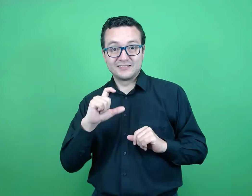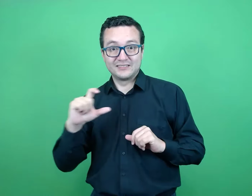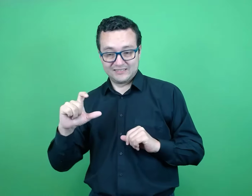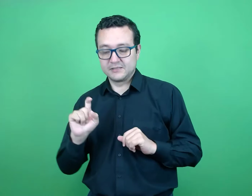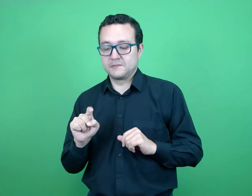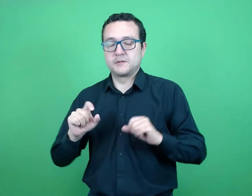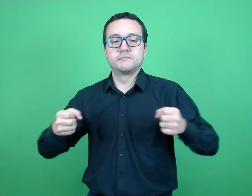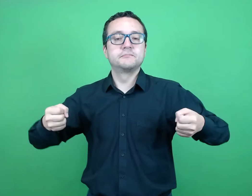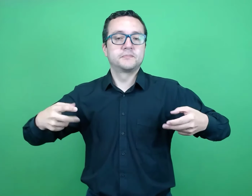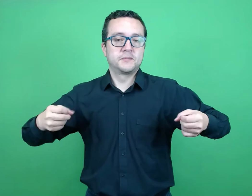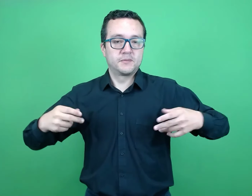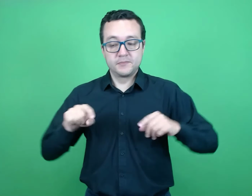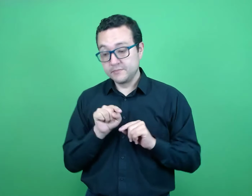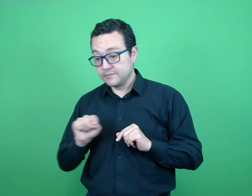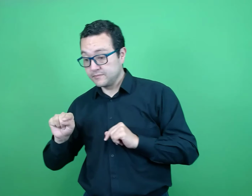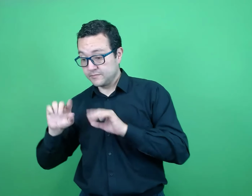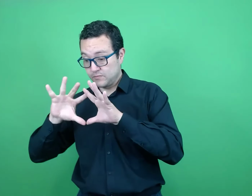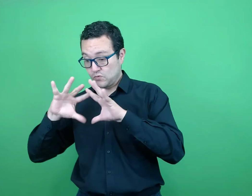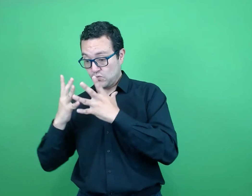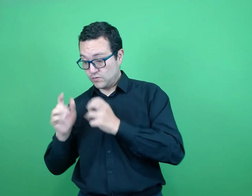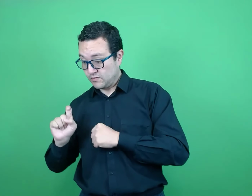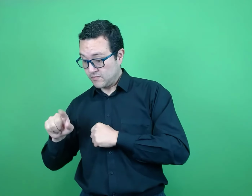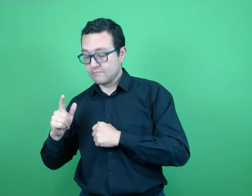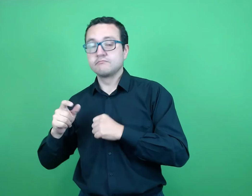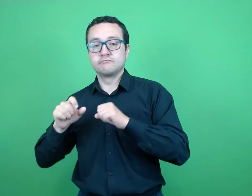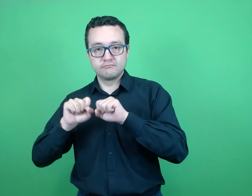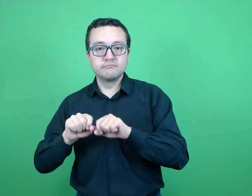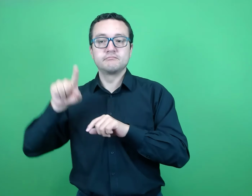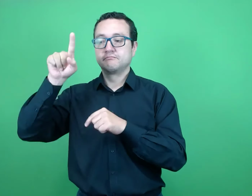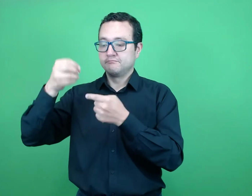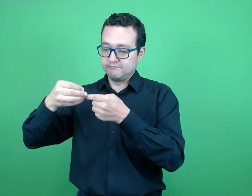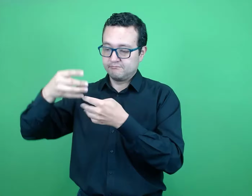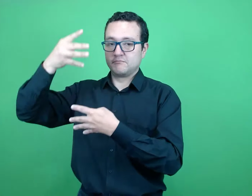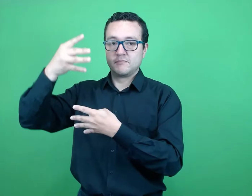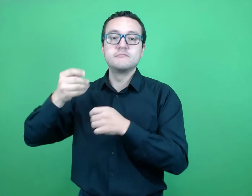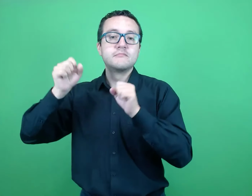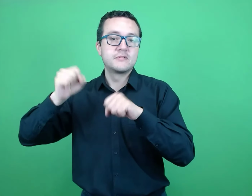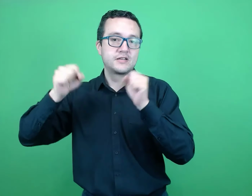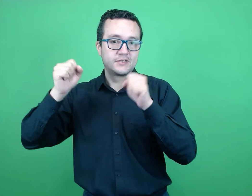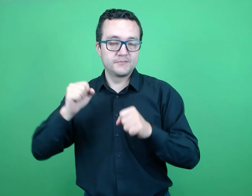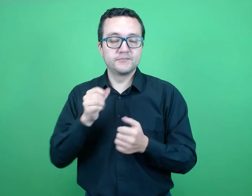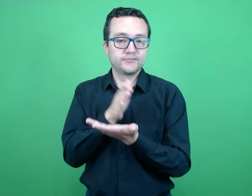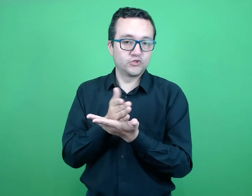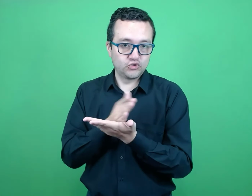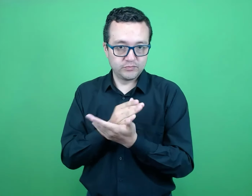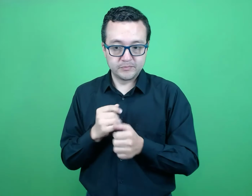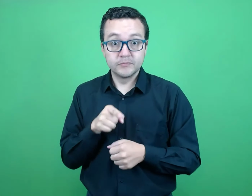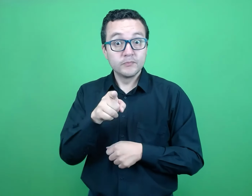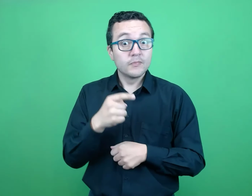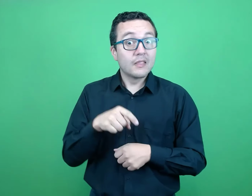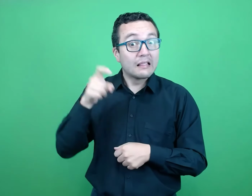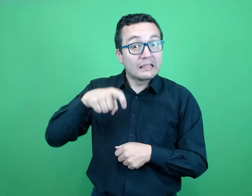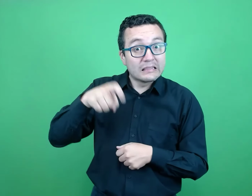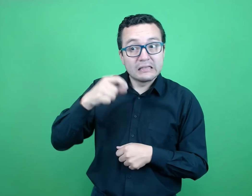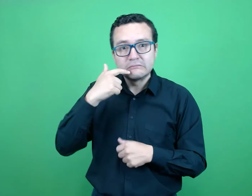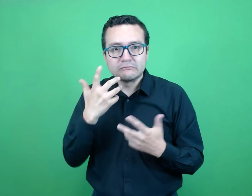captions. If you need captions in the external window, the link is in the chat box. The interpretation button on the